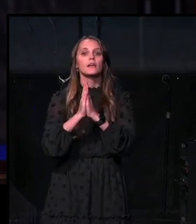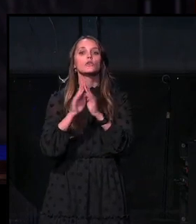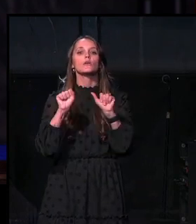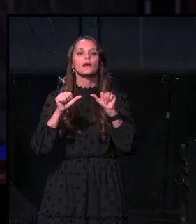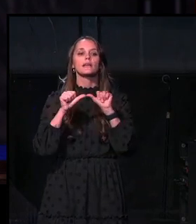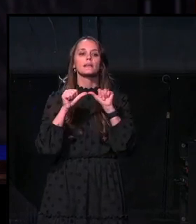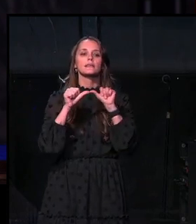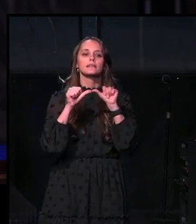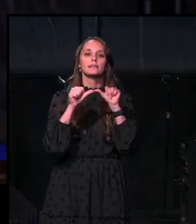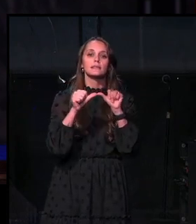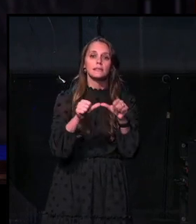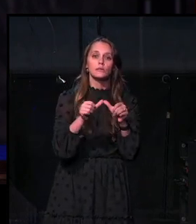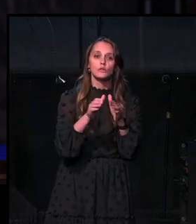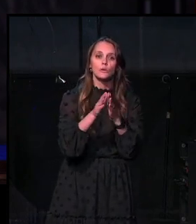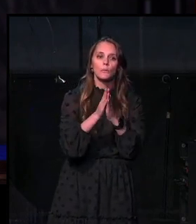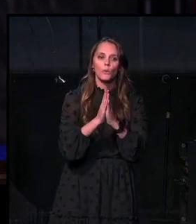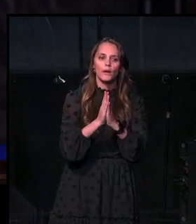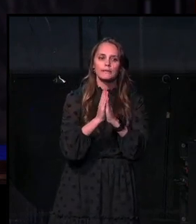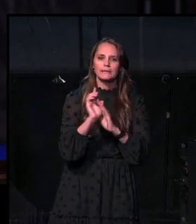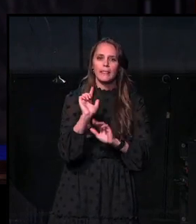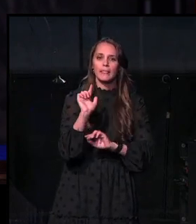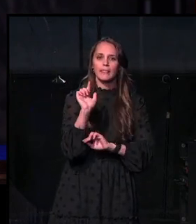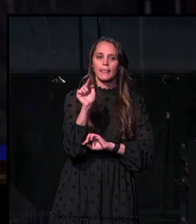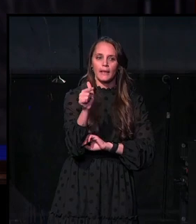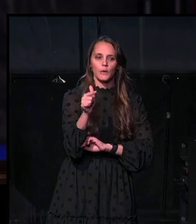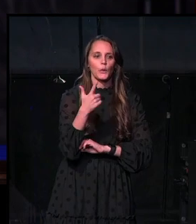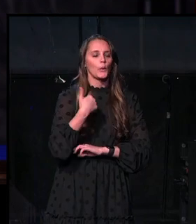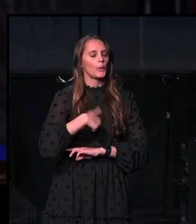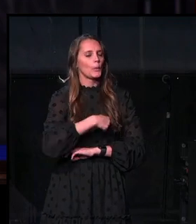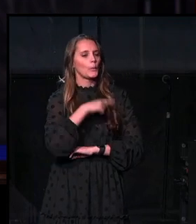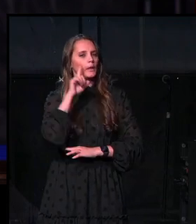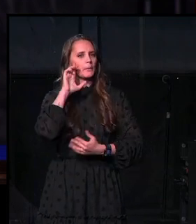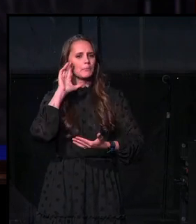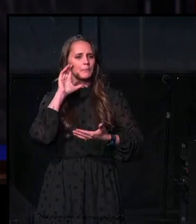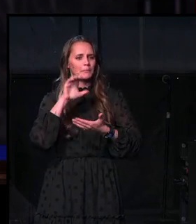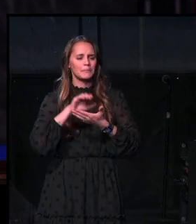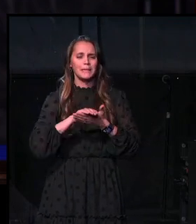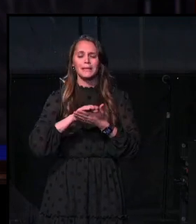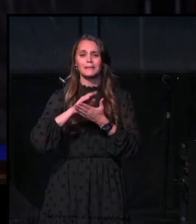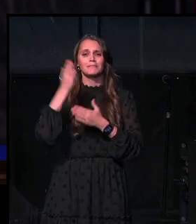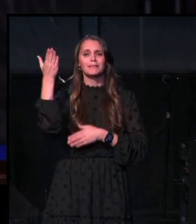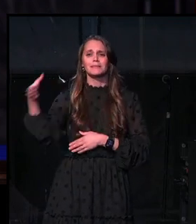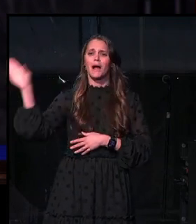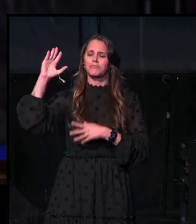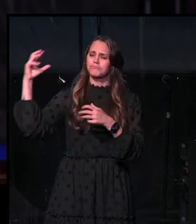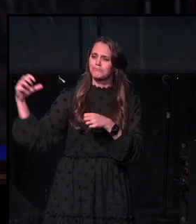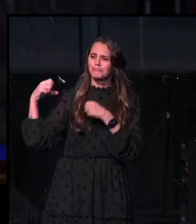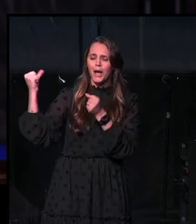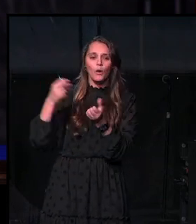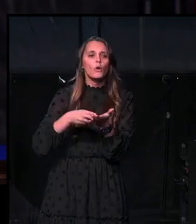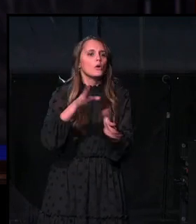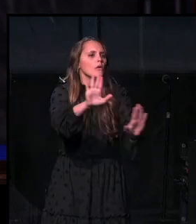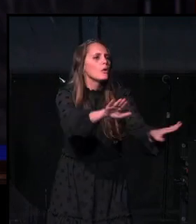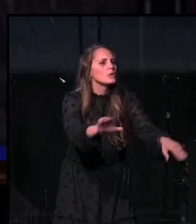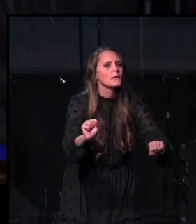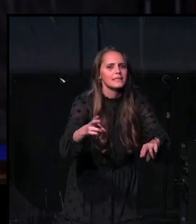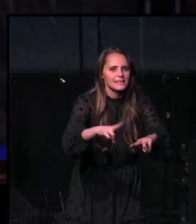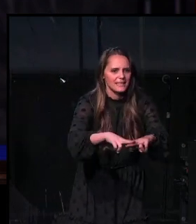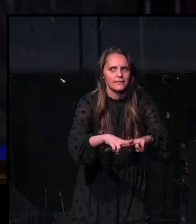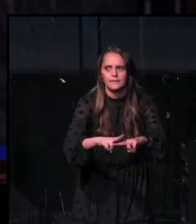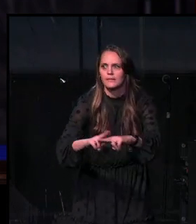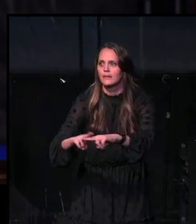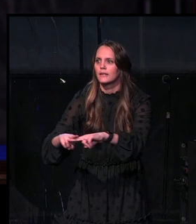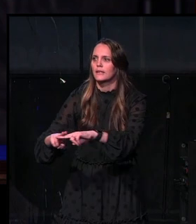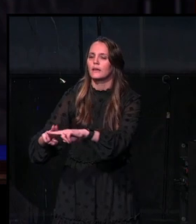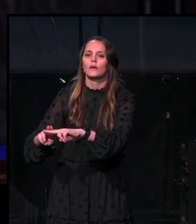time. We believe that God is mighty and holy and above all things. You can have a seat. And we